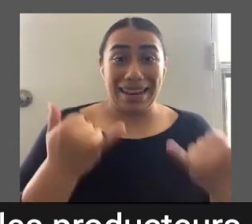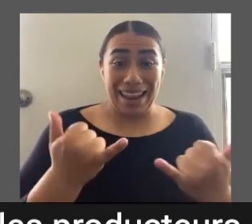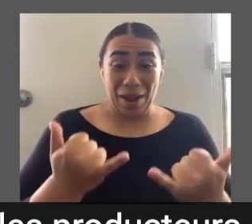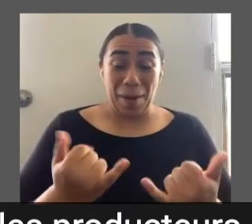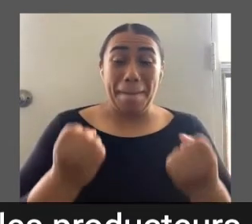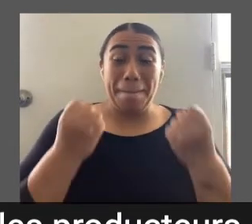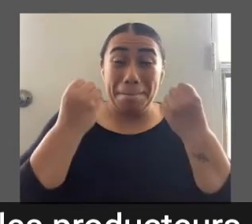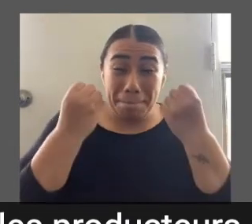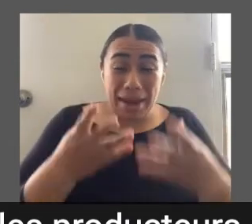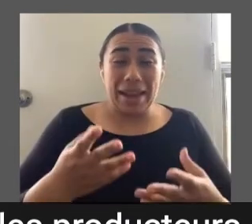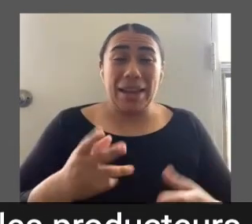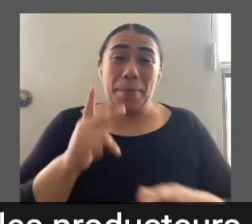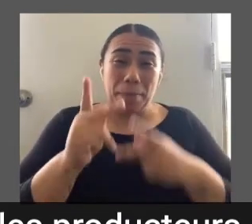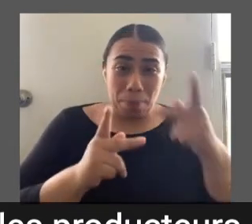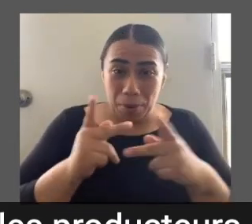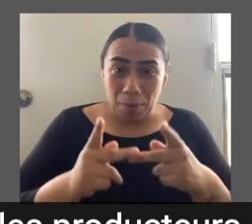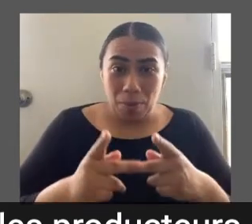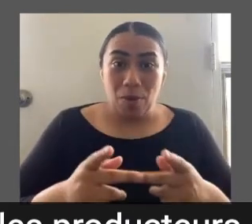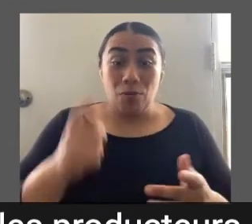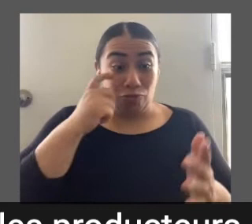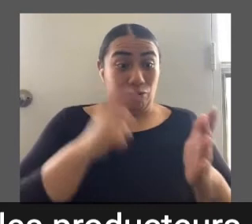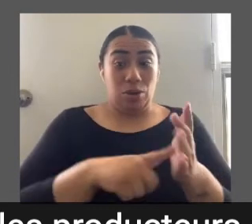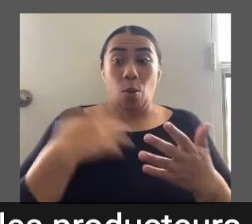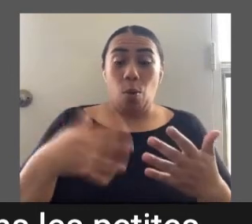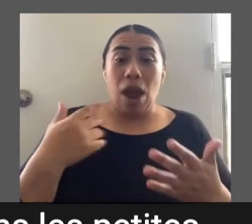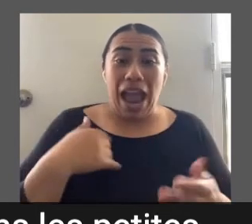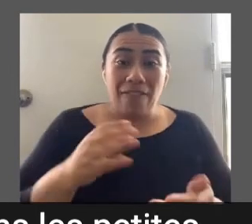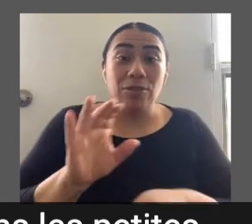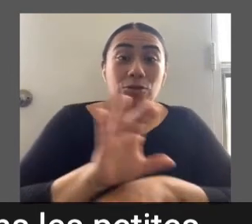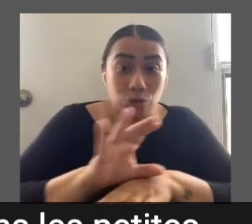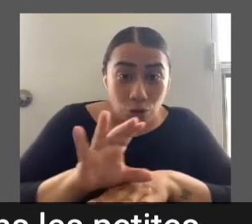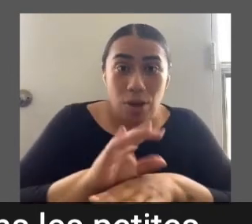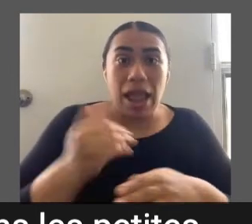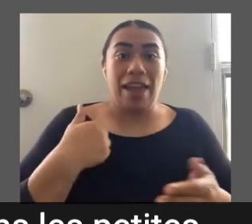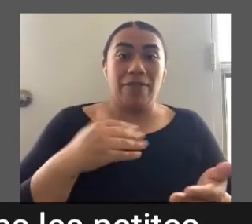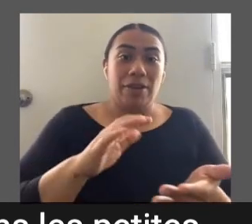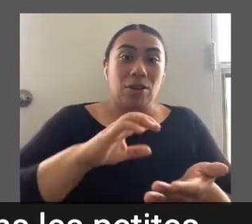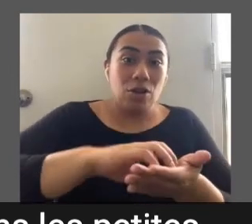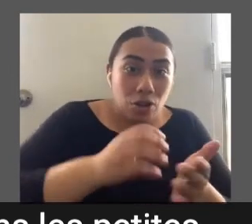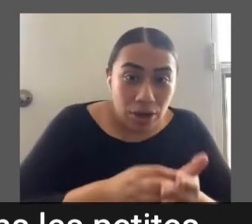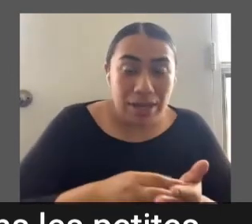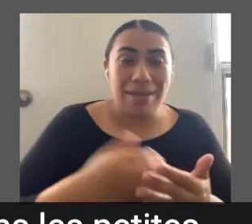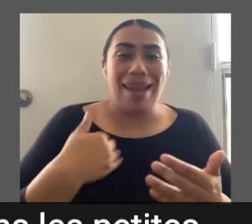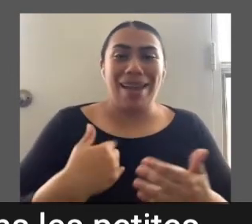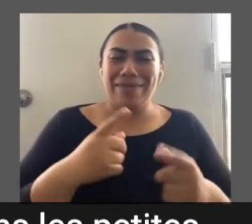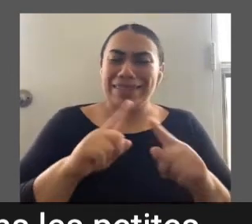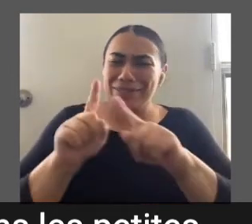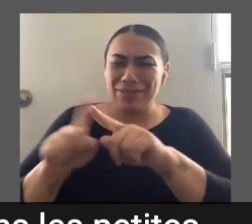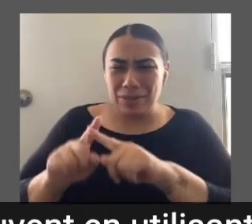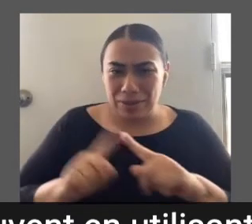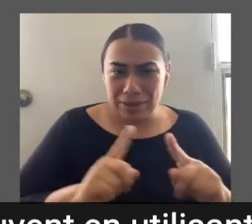for patients, but local economies as LPs begin to bring old chocolate factories back to life in smaller